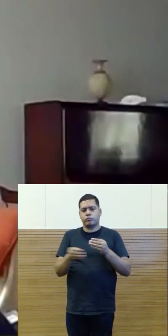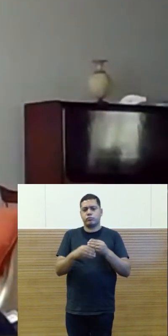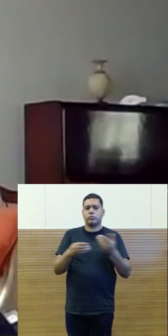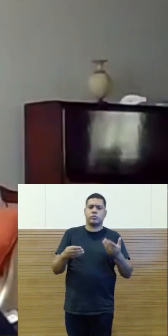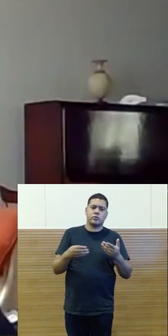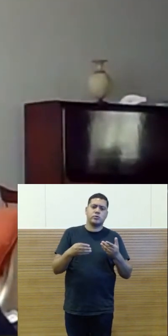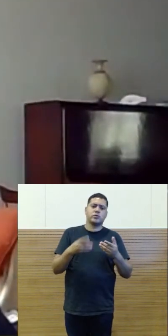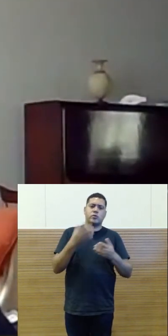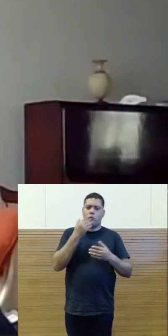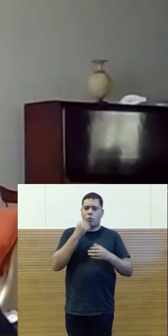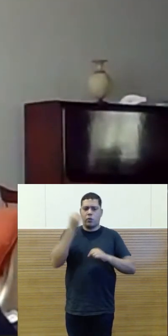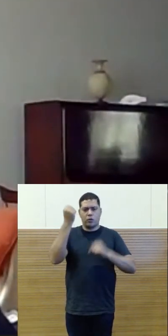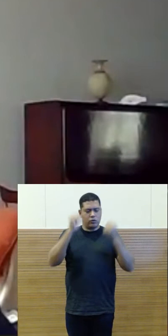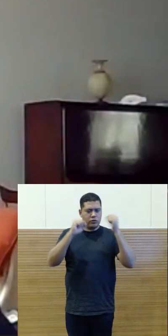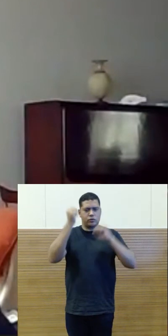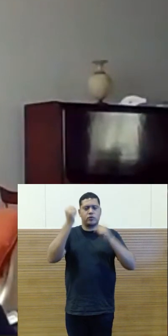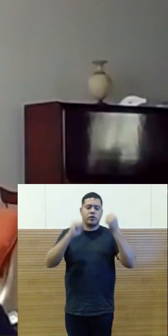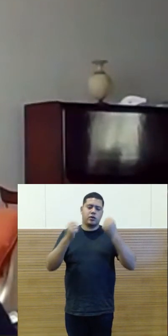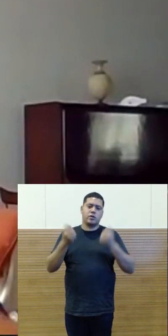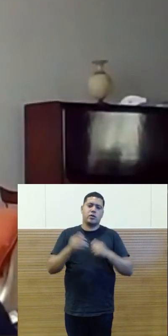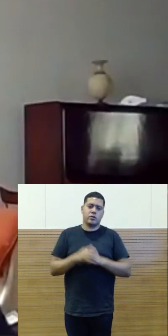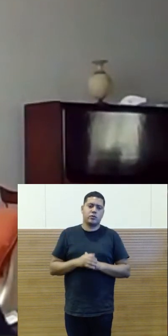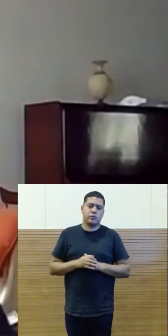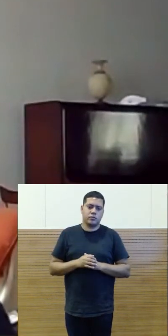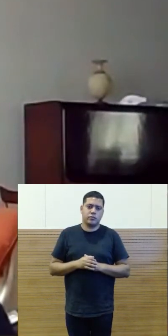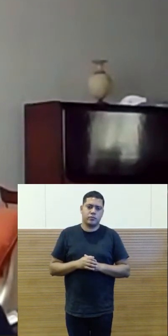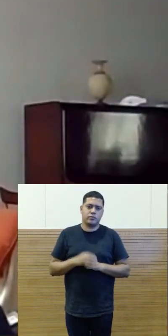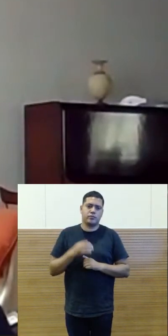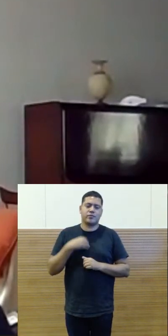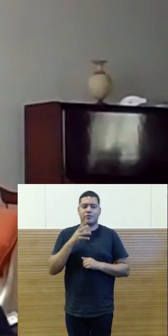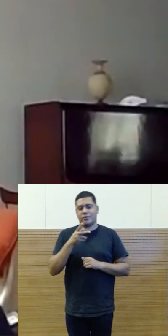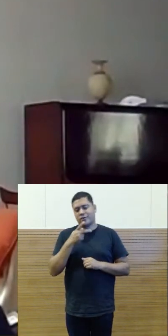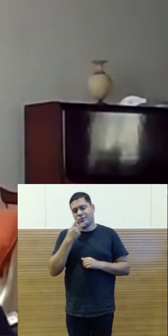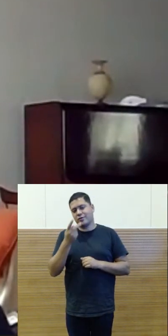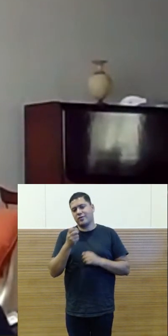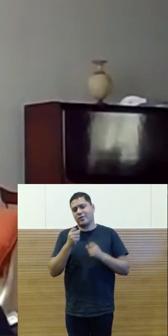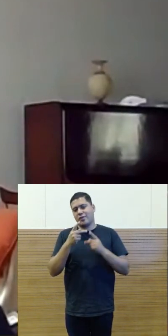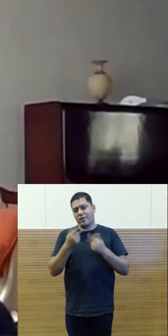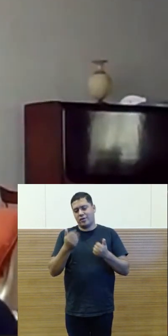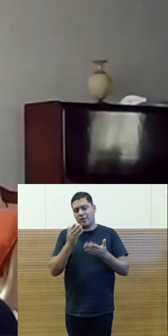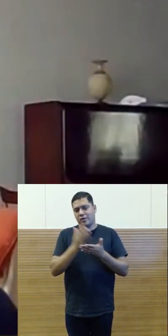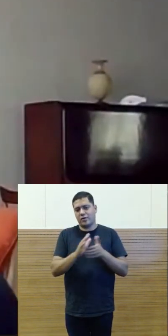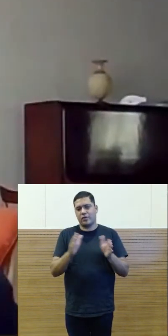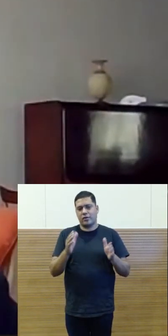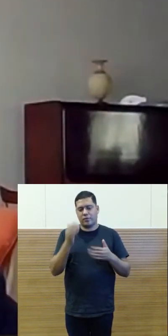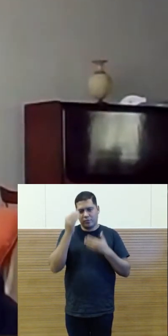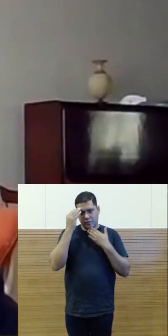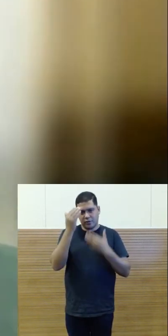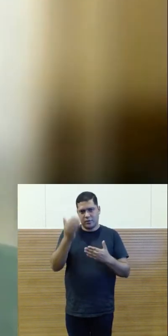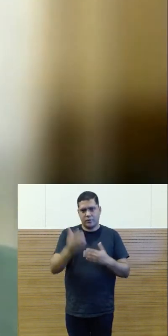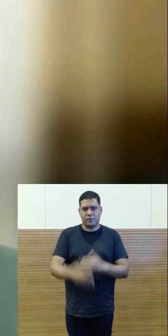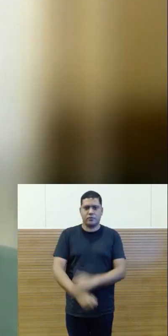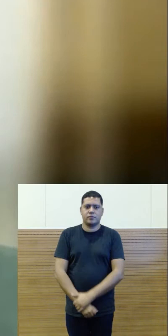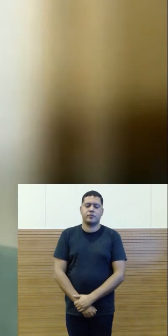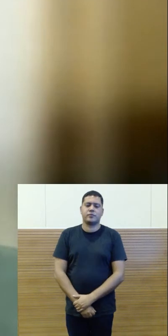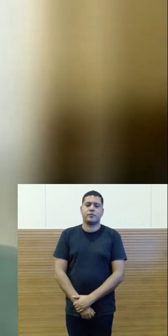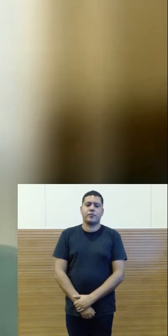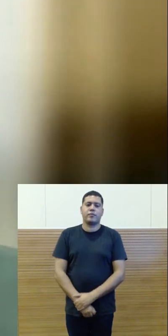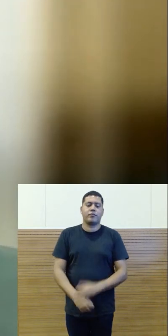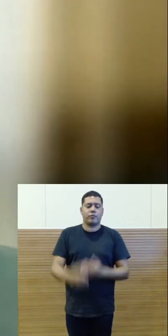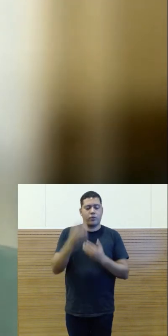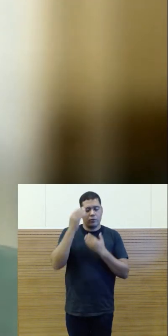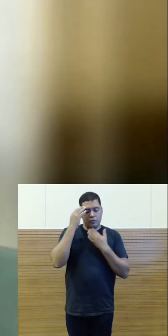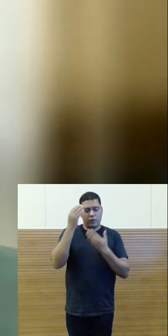incorporated in this food processing. I think I have spoken too much, but thank you very much for the